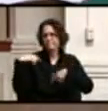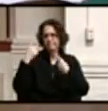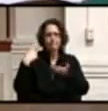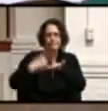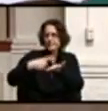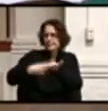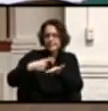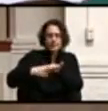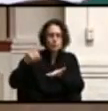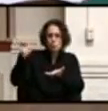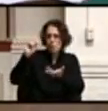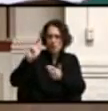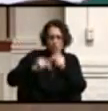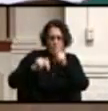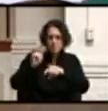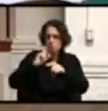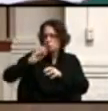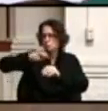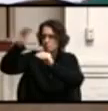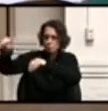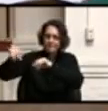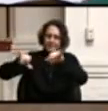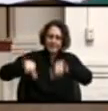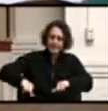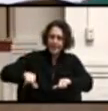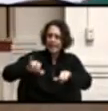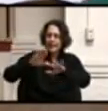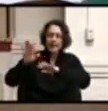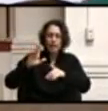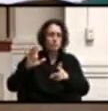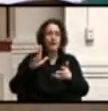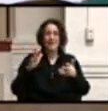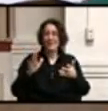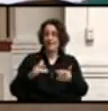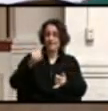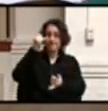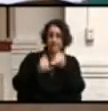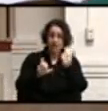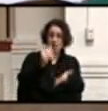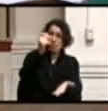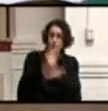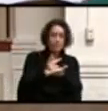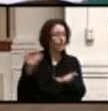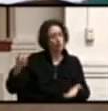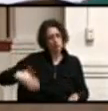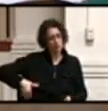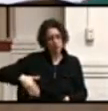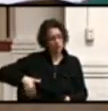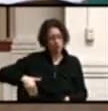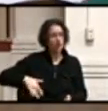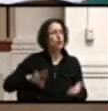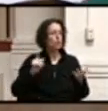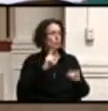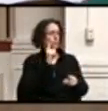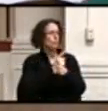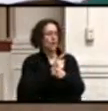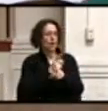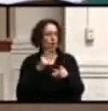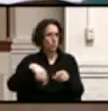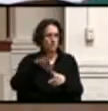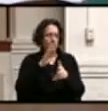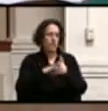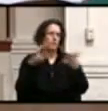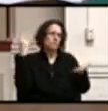neat rubber stamp on it at all. It has not. I mean, there's been a lot of things broached and a lot of things, you know,